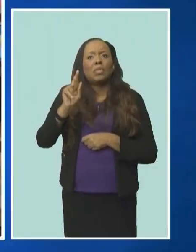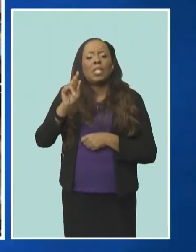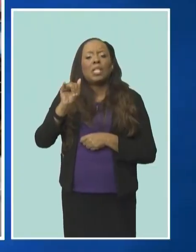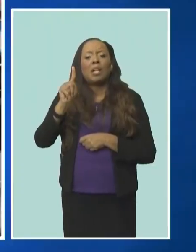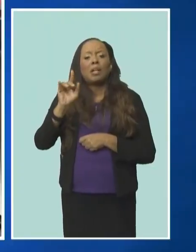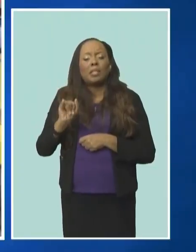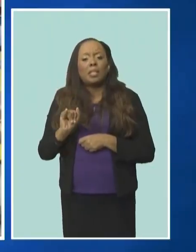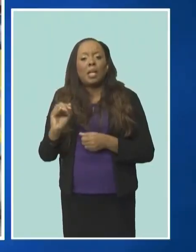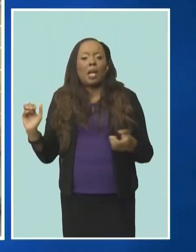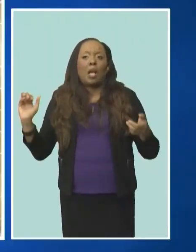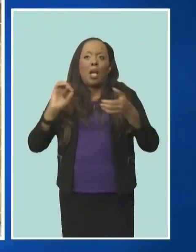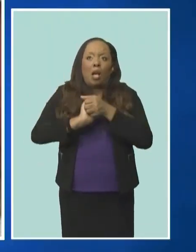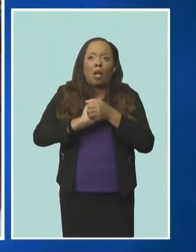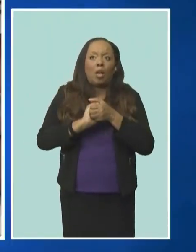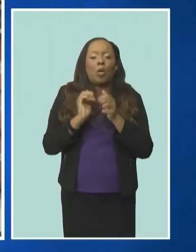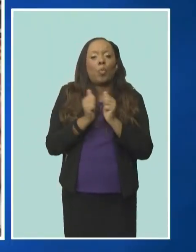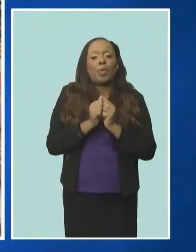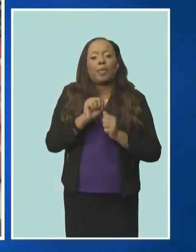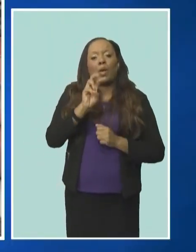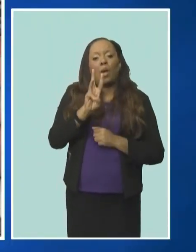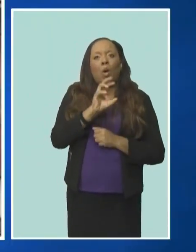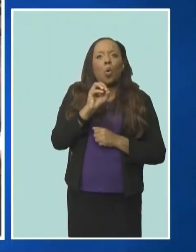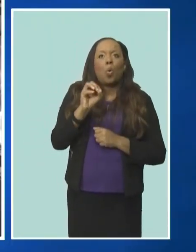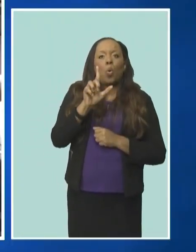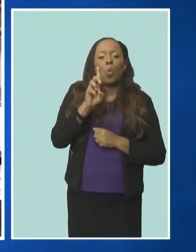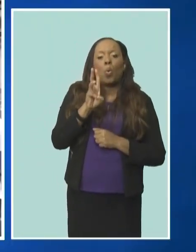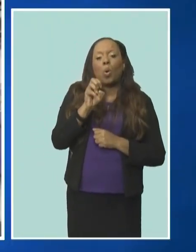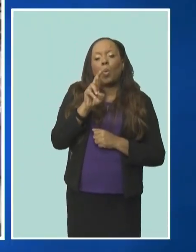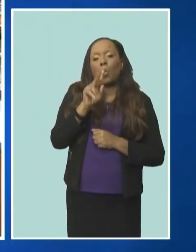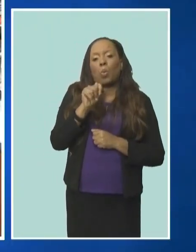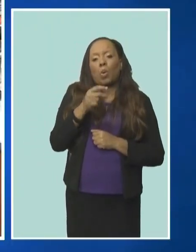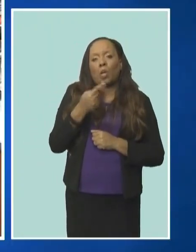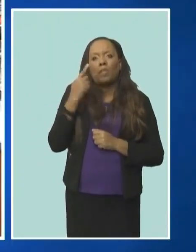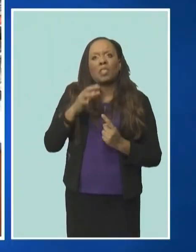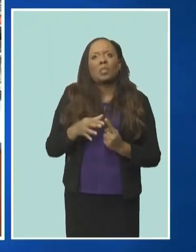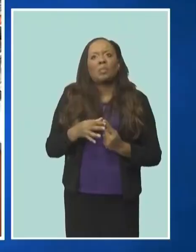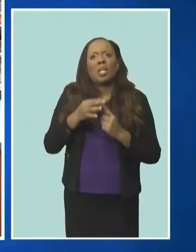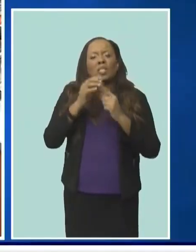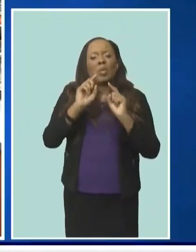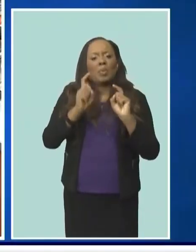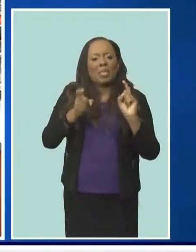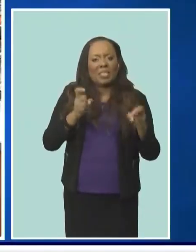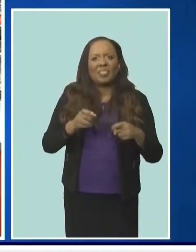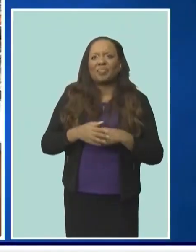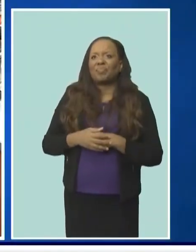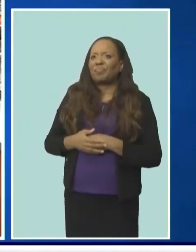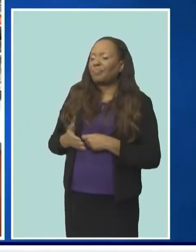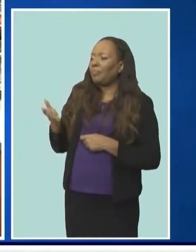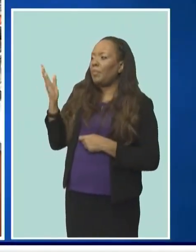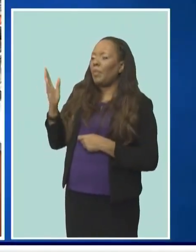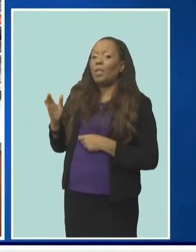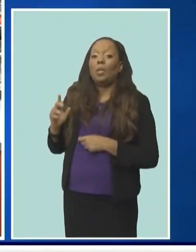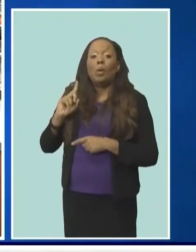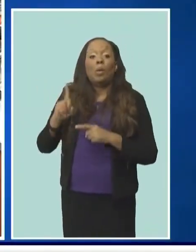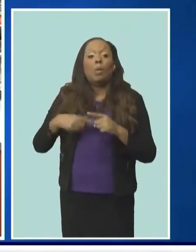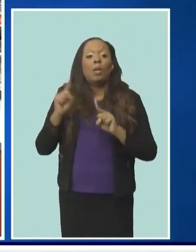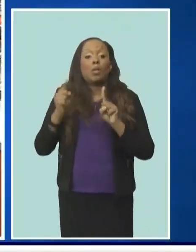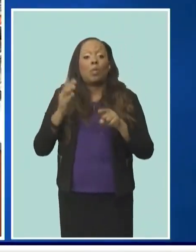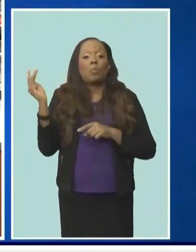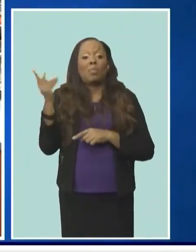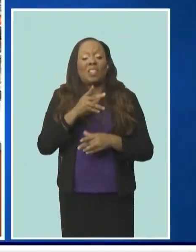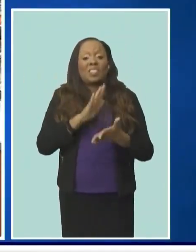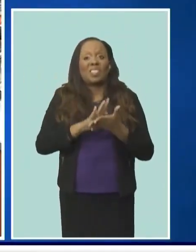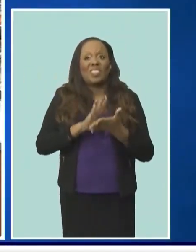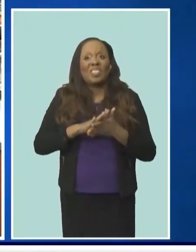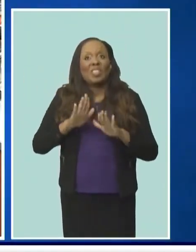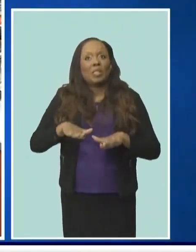Woolworth, who offered special prices to stretch donations further. Going back to school, the kids have to have their stationery and stuff like